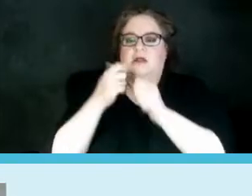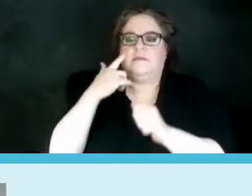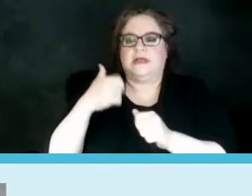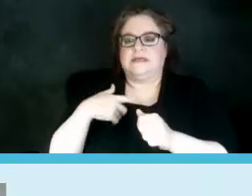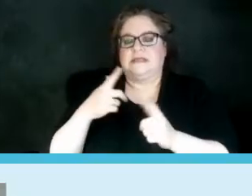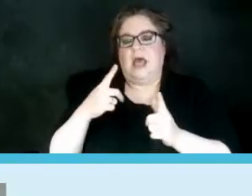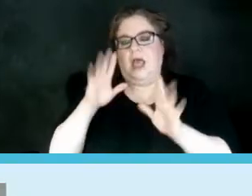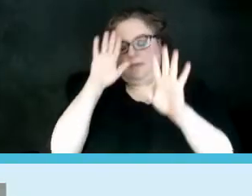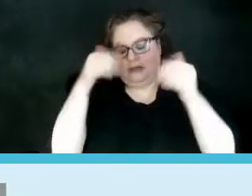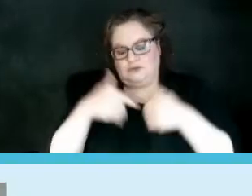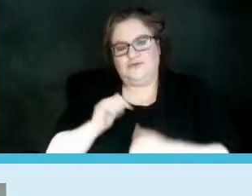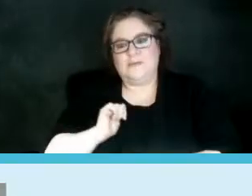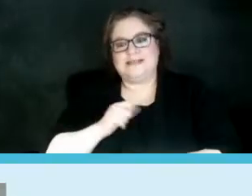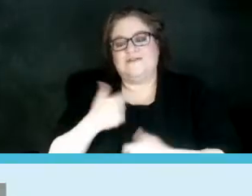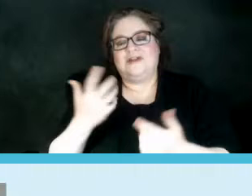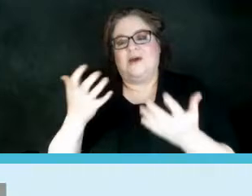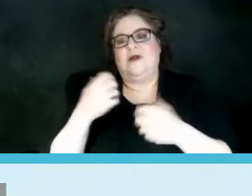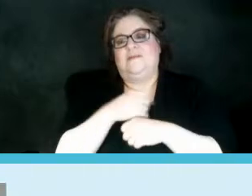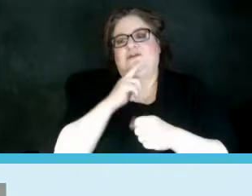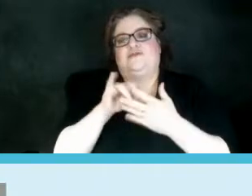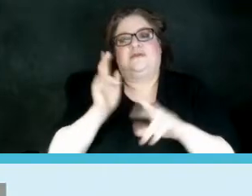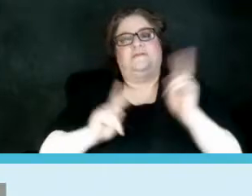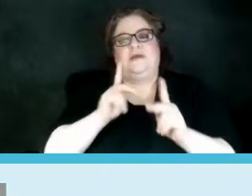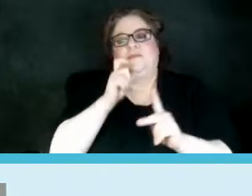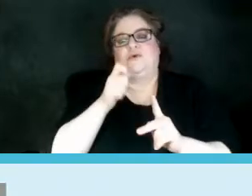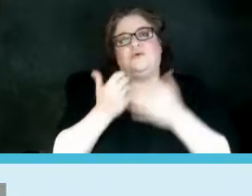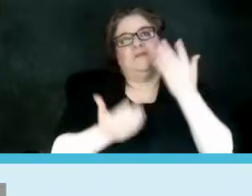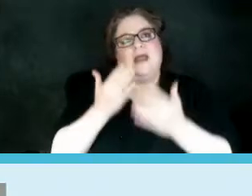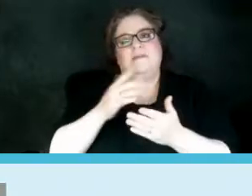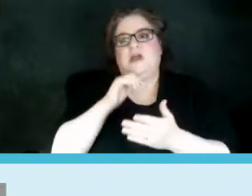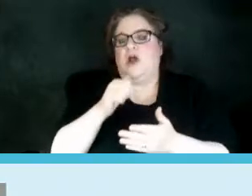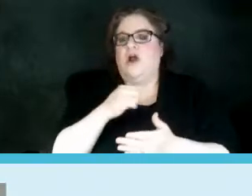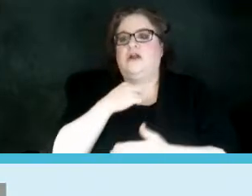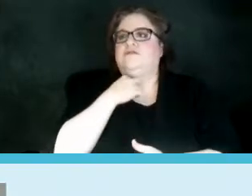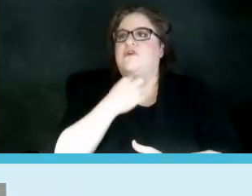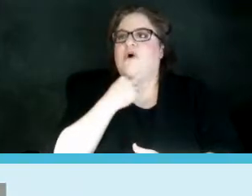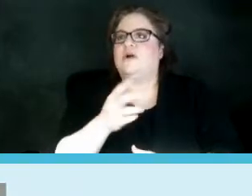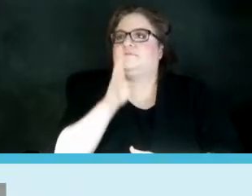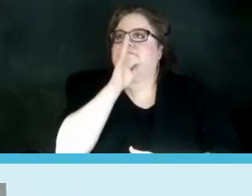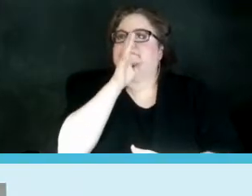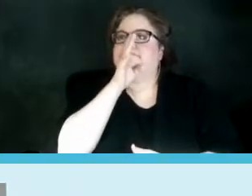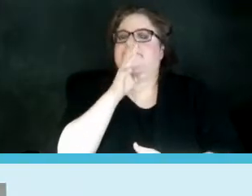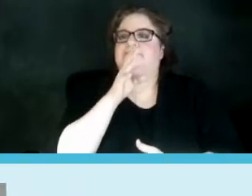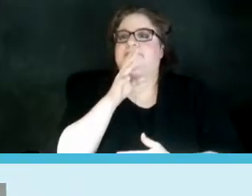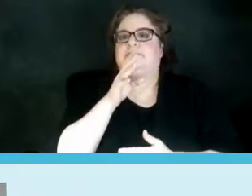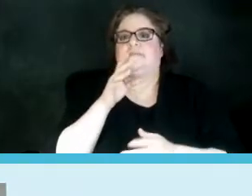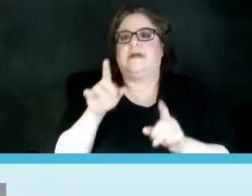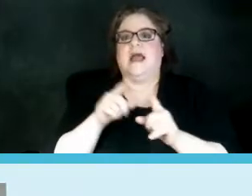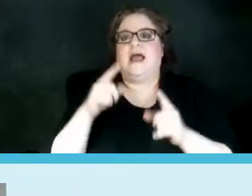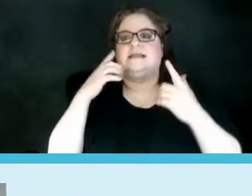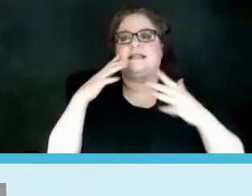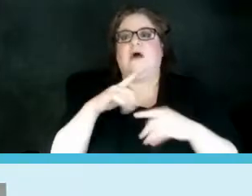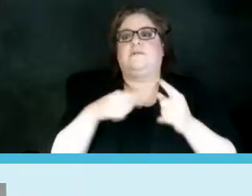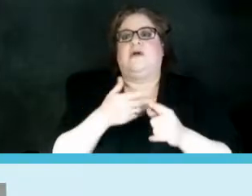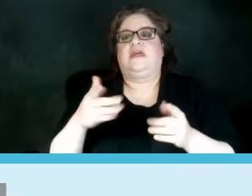introvert myself, and I wanted to make sure that the voices of people who maybe aren't as vocal and aren't as, loud about the